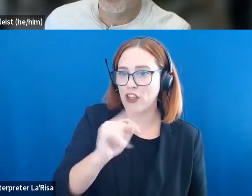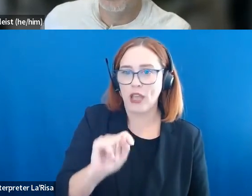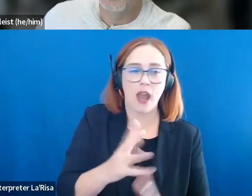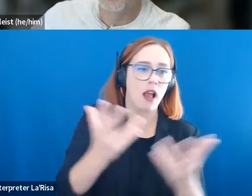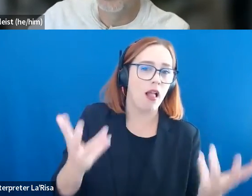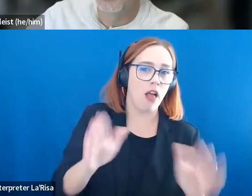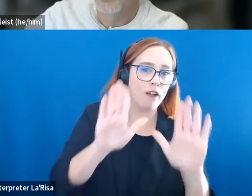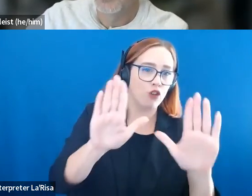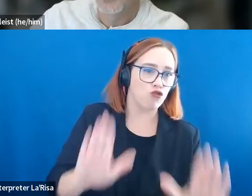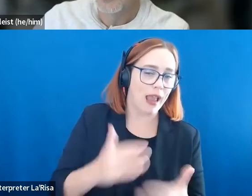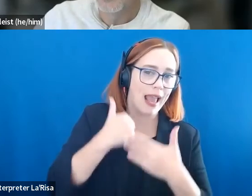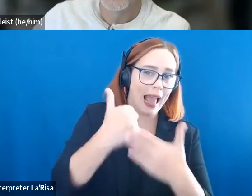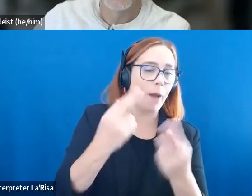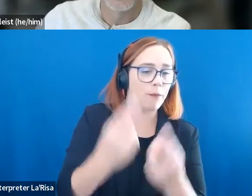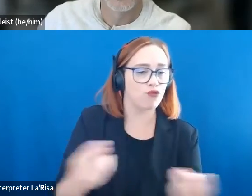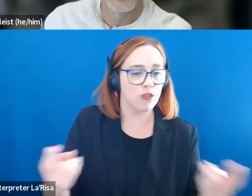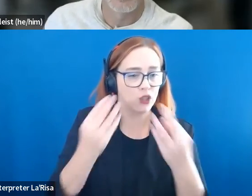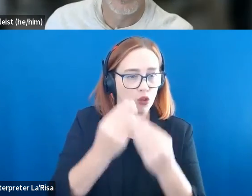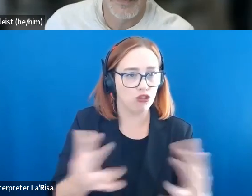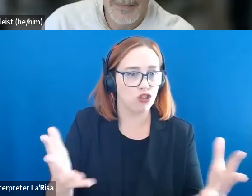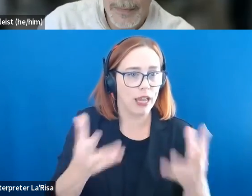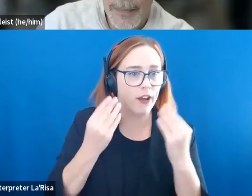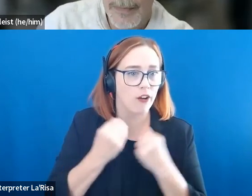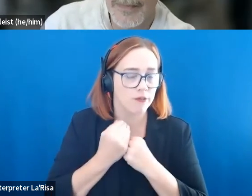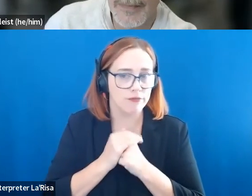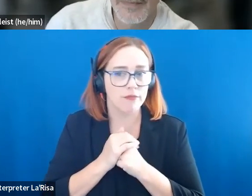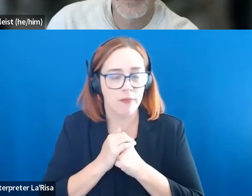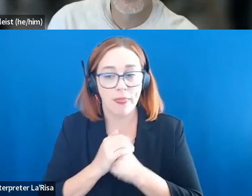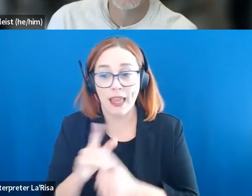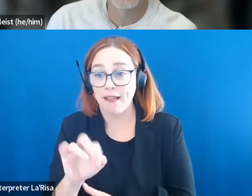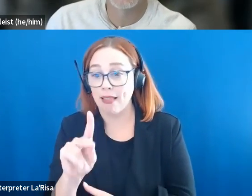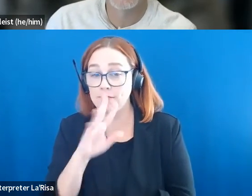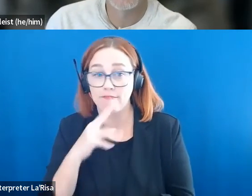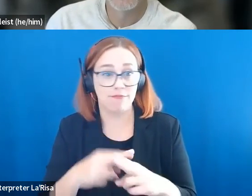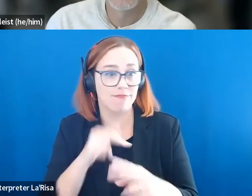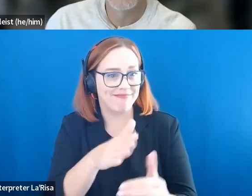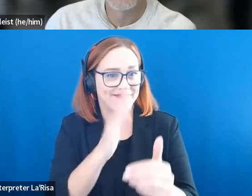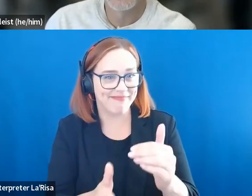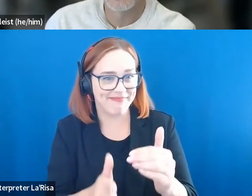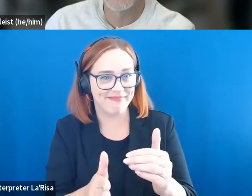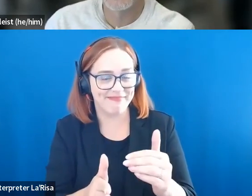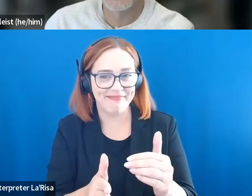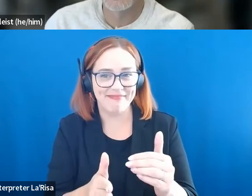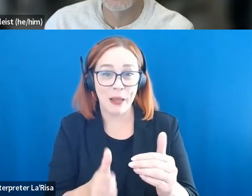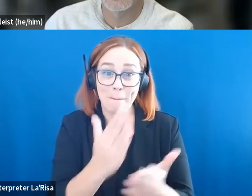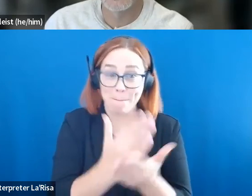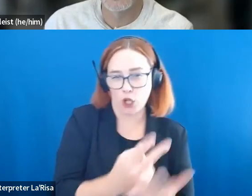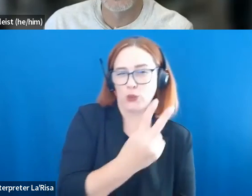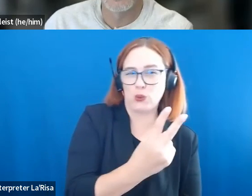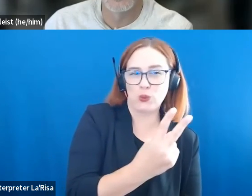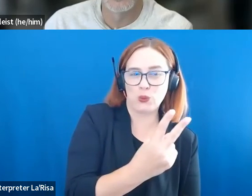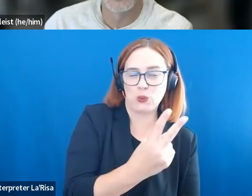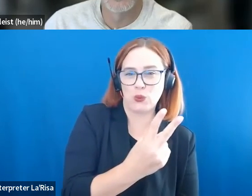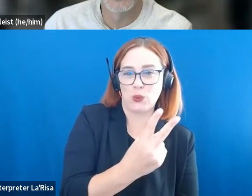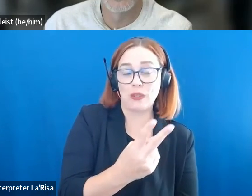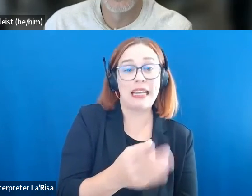in resource sharing and information sharing. And as Linda mentioned, this is not over today. Thank you for joining part 2. And we do ask